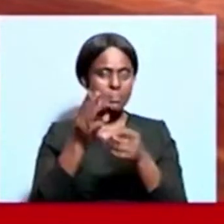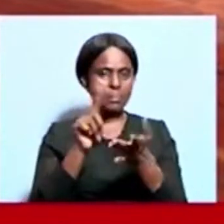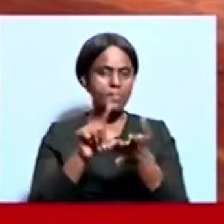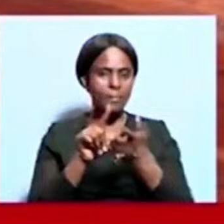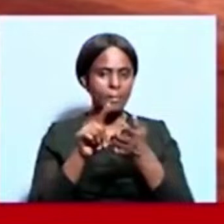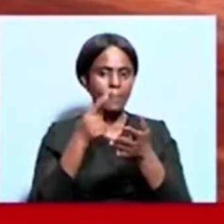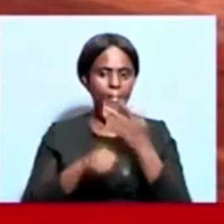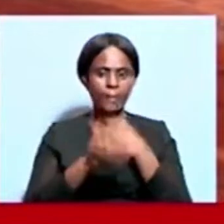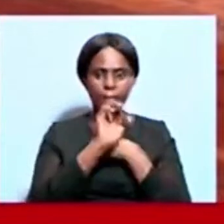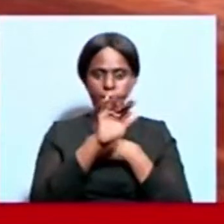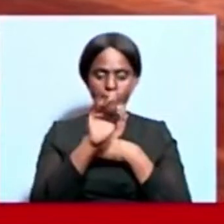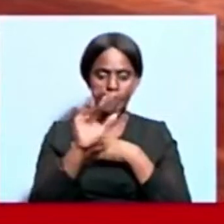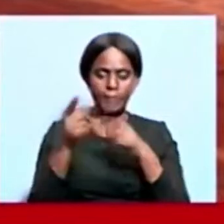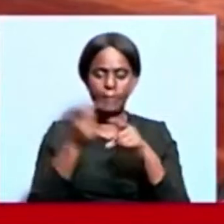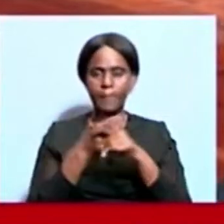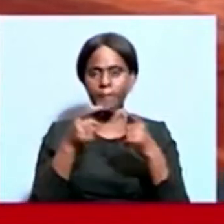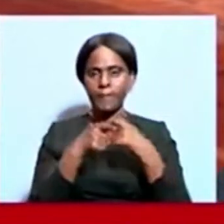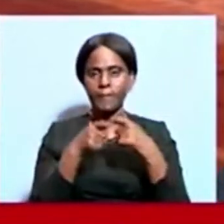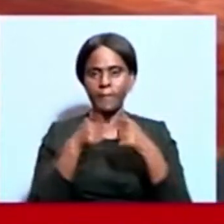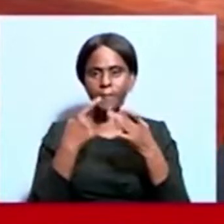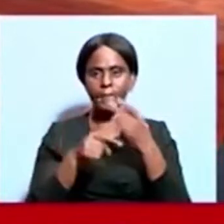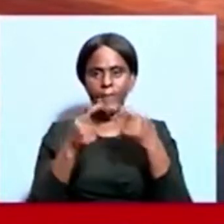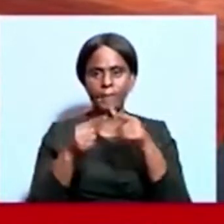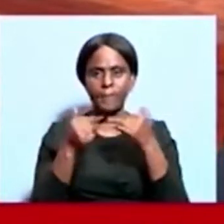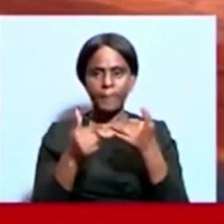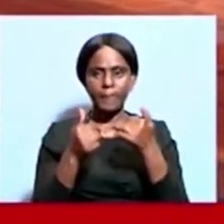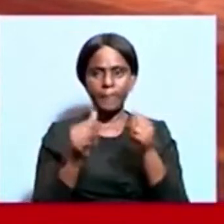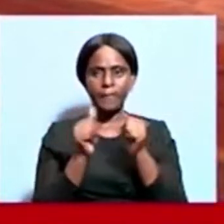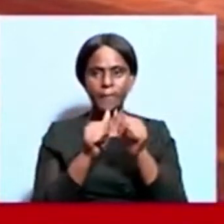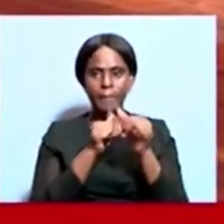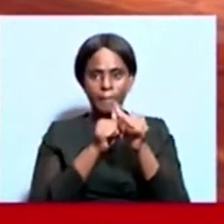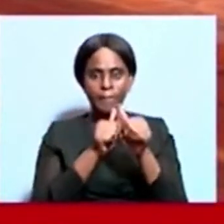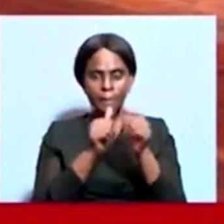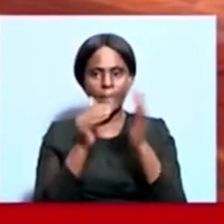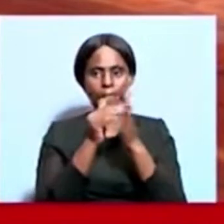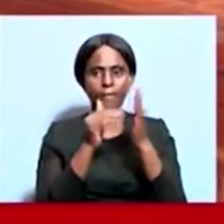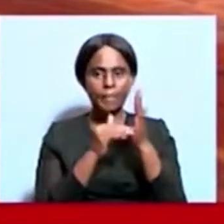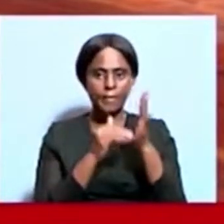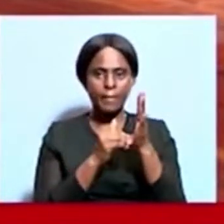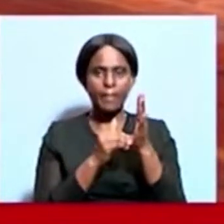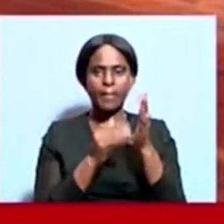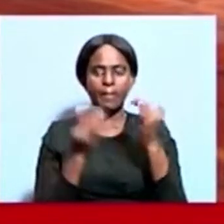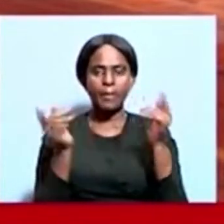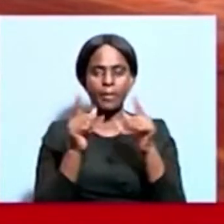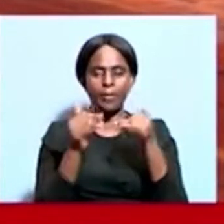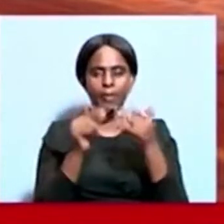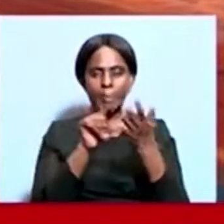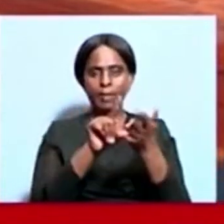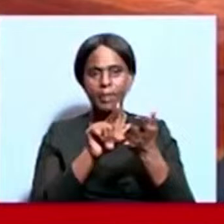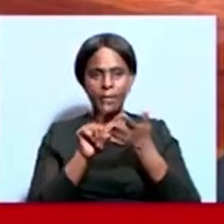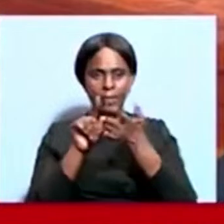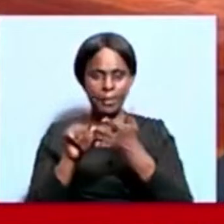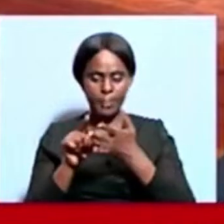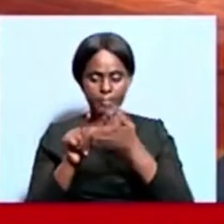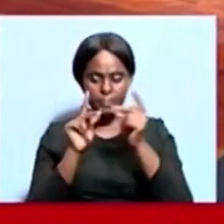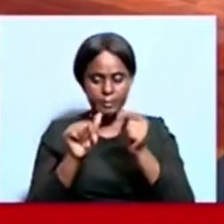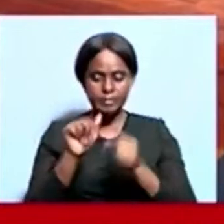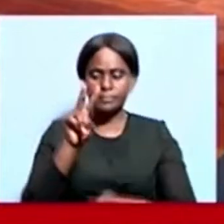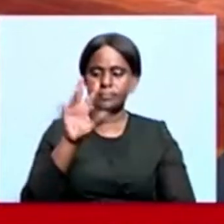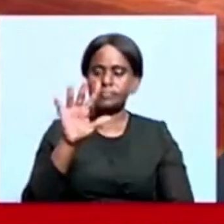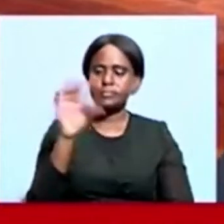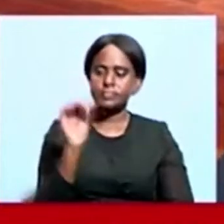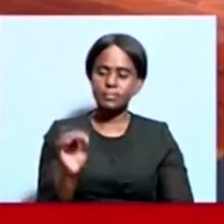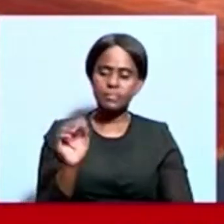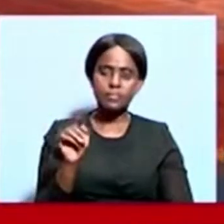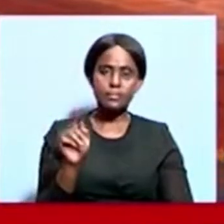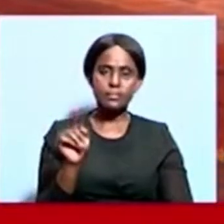being disbursed by Zanaco. So what happens according to the guideline, when the loans reach a 25%